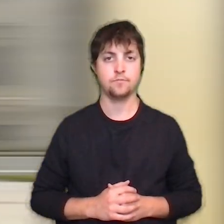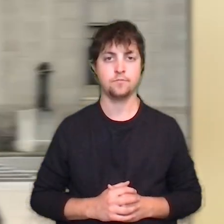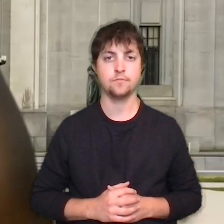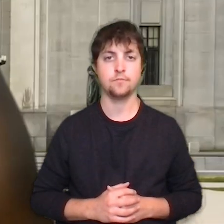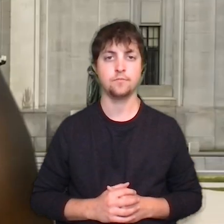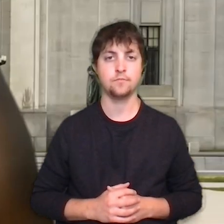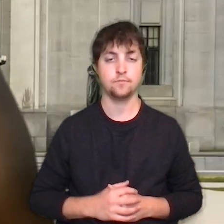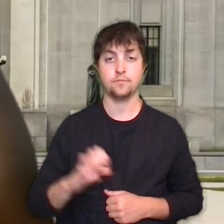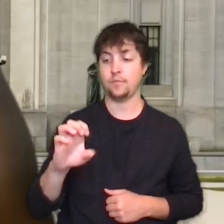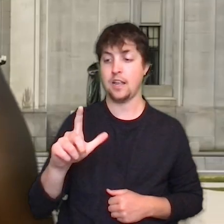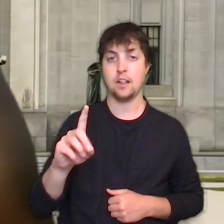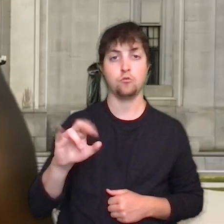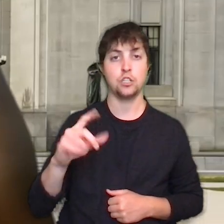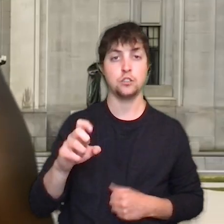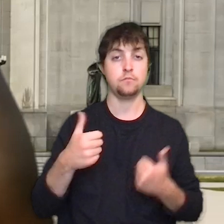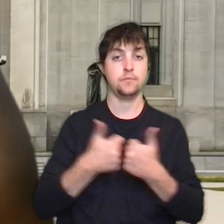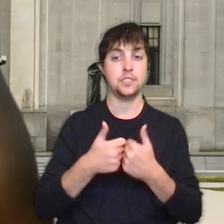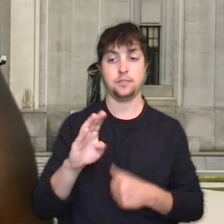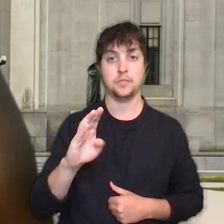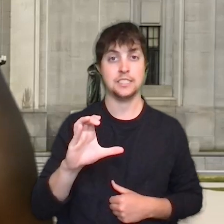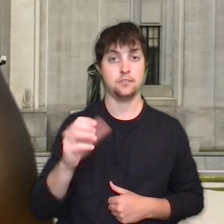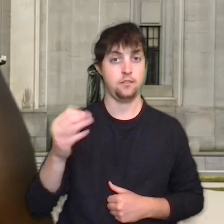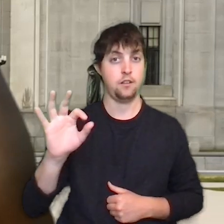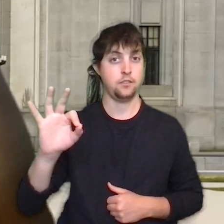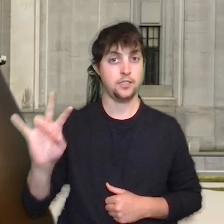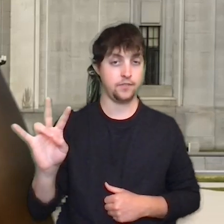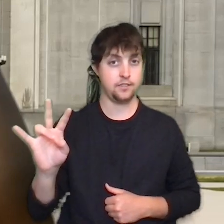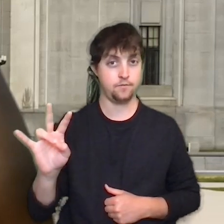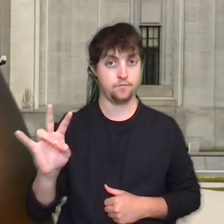Ingrid. Eldridge versus British Columbia,